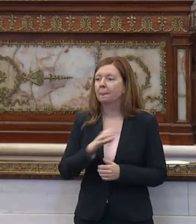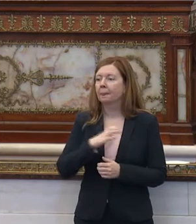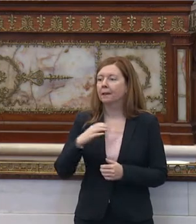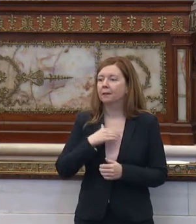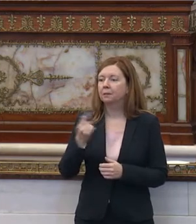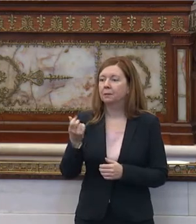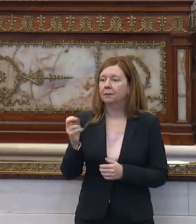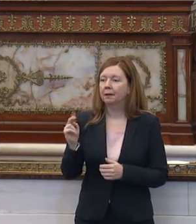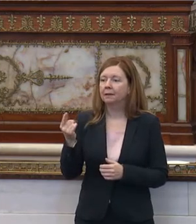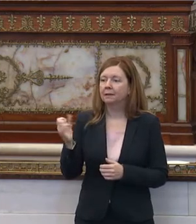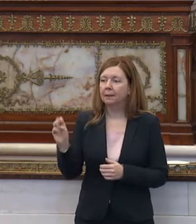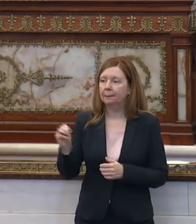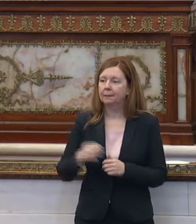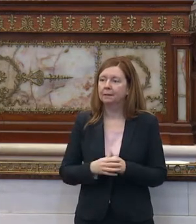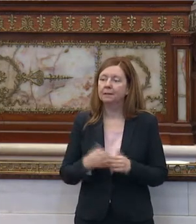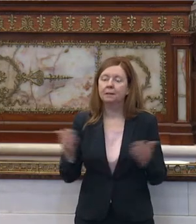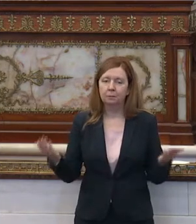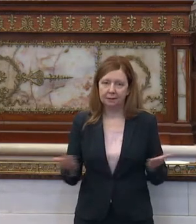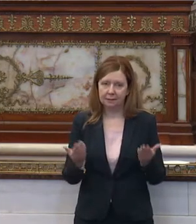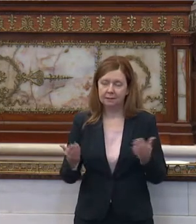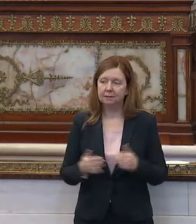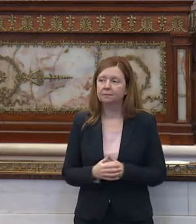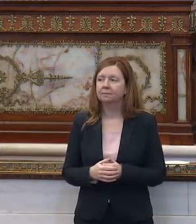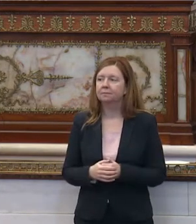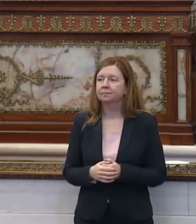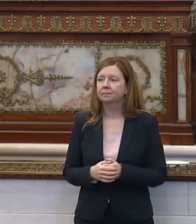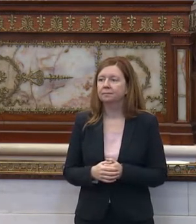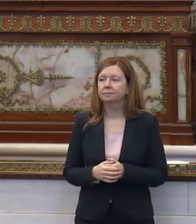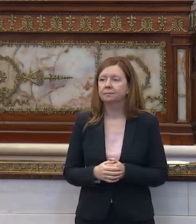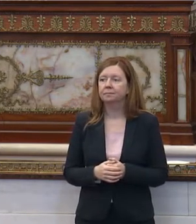Councilmember Helen Gim. Present.